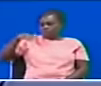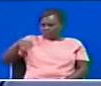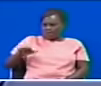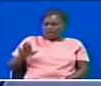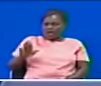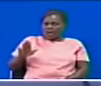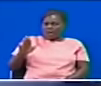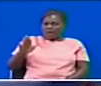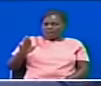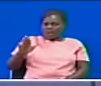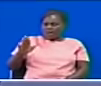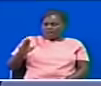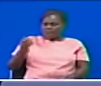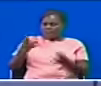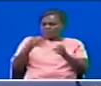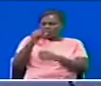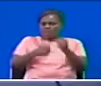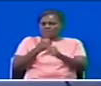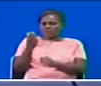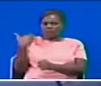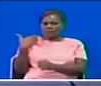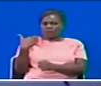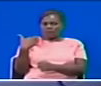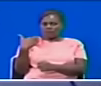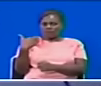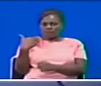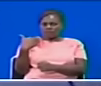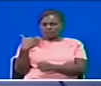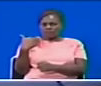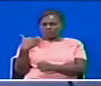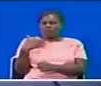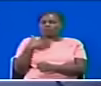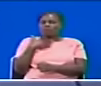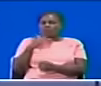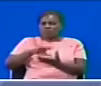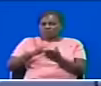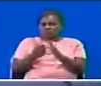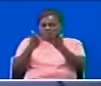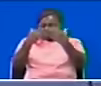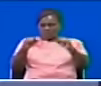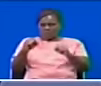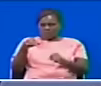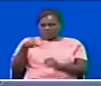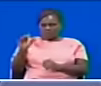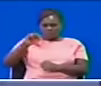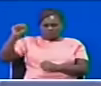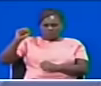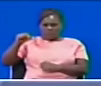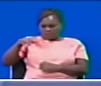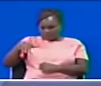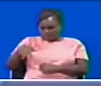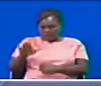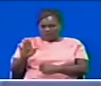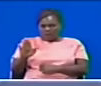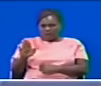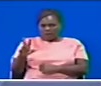in the trenches many, many years ago when some of these people running around saying that they want to become president, they were still in political diapers. She was